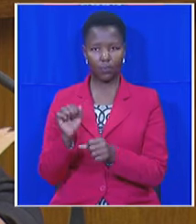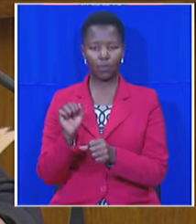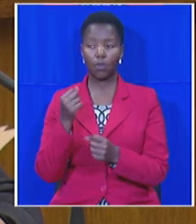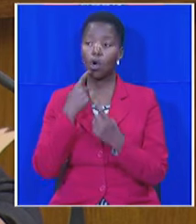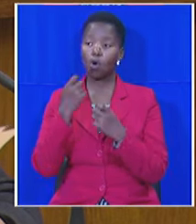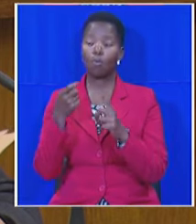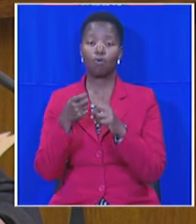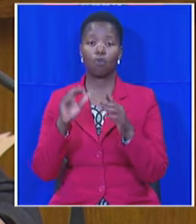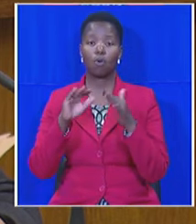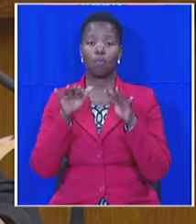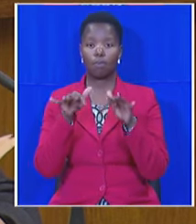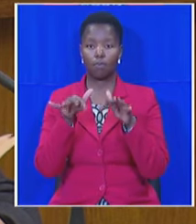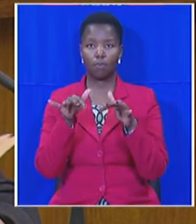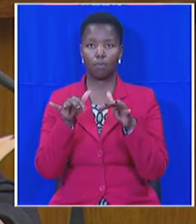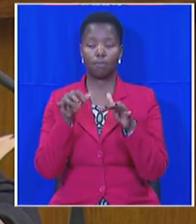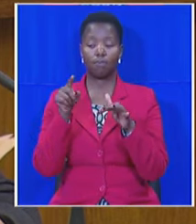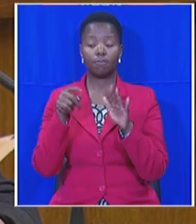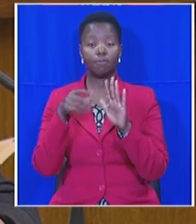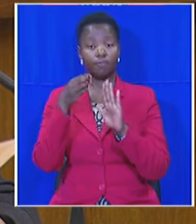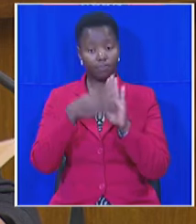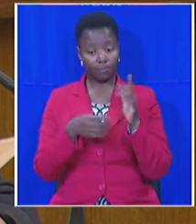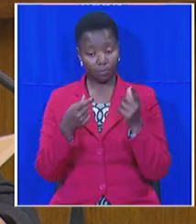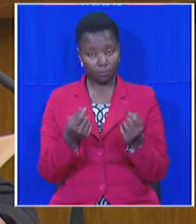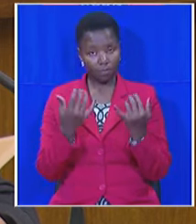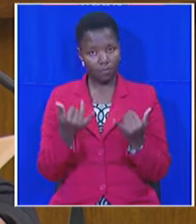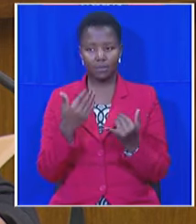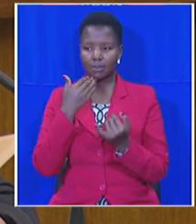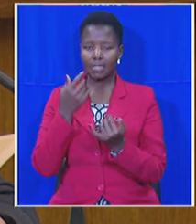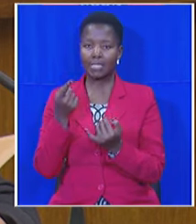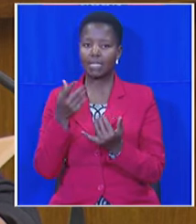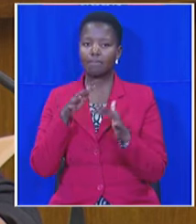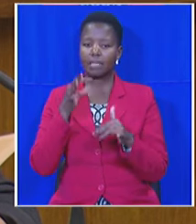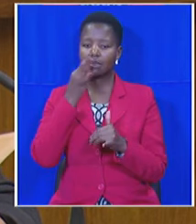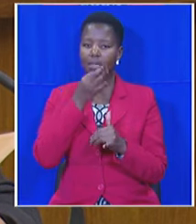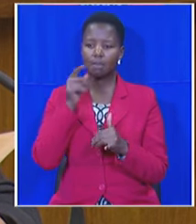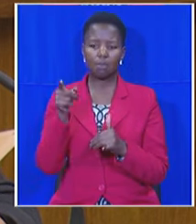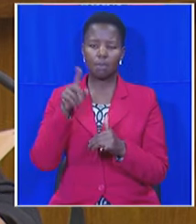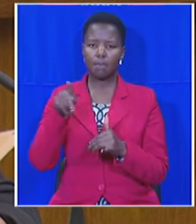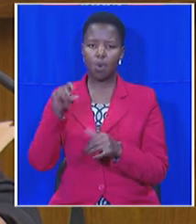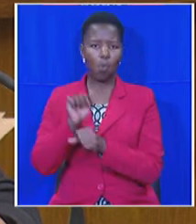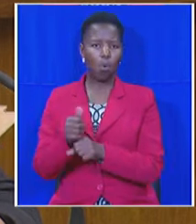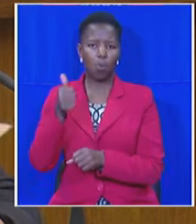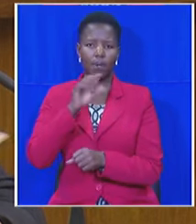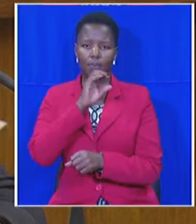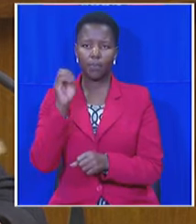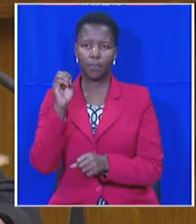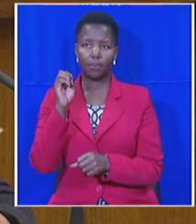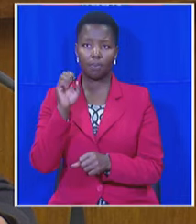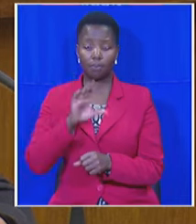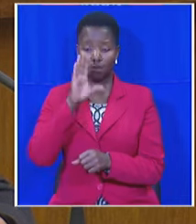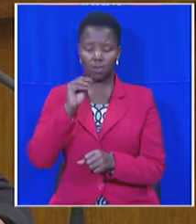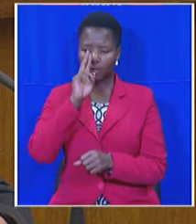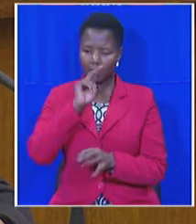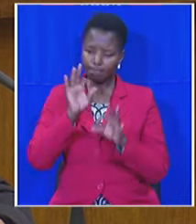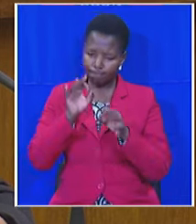This, in turn, is used by her detractors to support their argument that she's not doing her job. We are of the firm belief that this country needs a fully